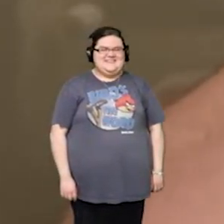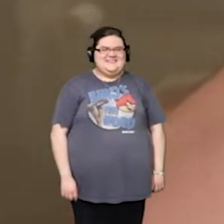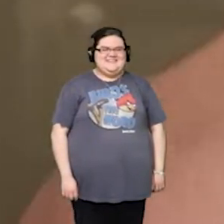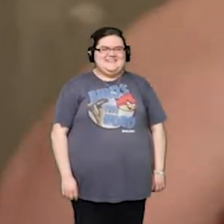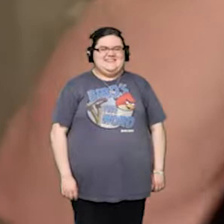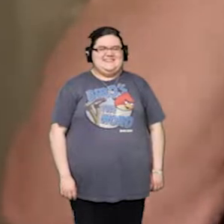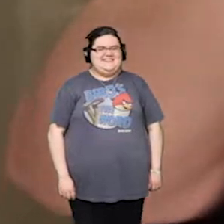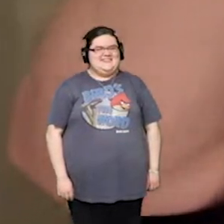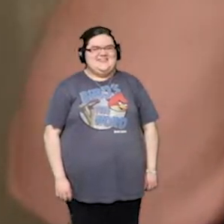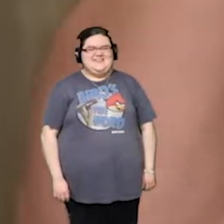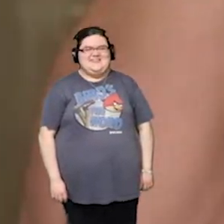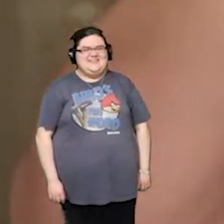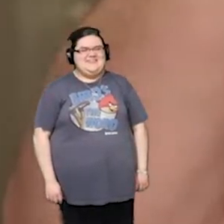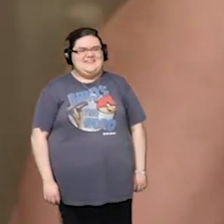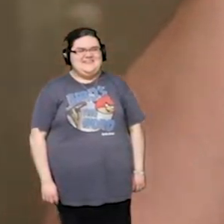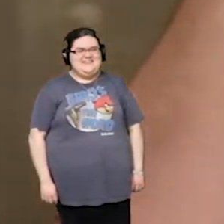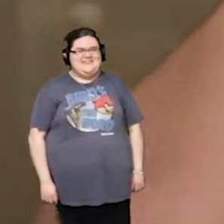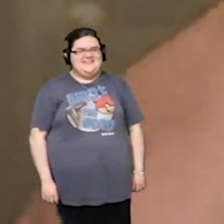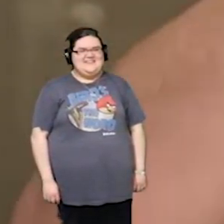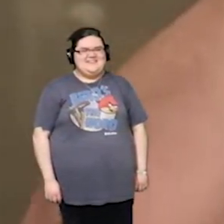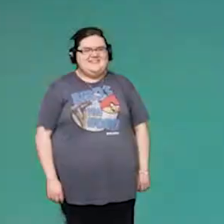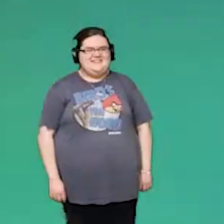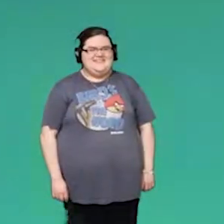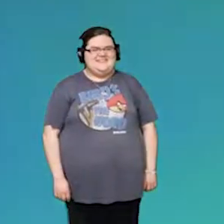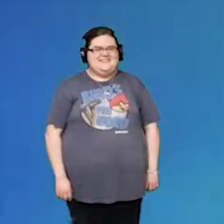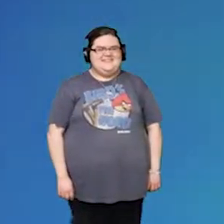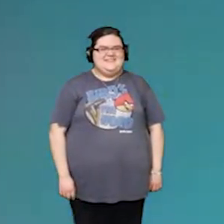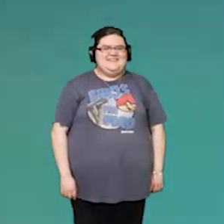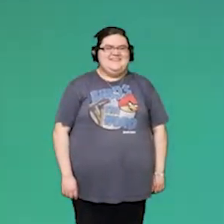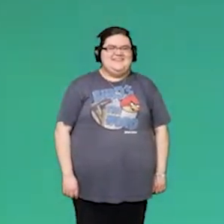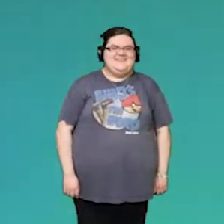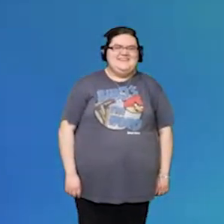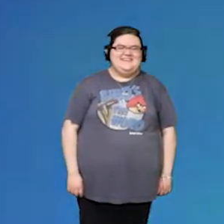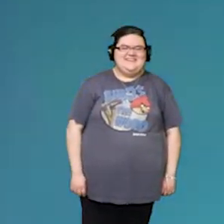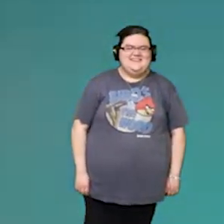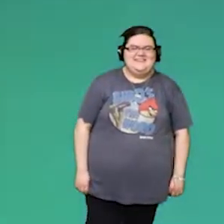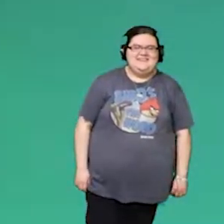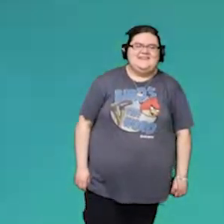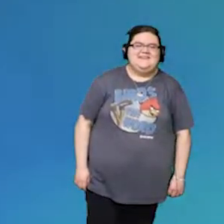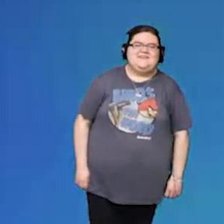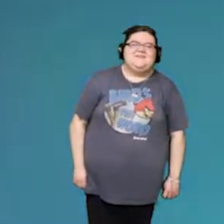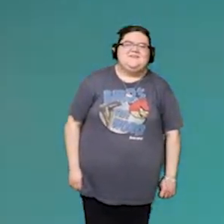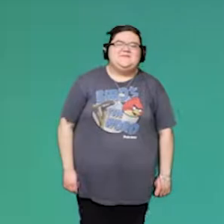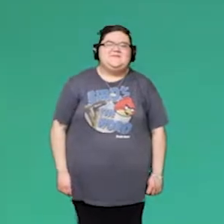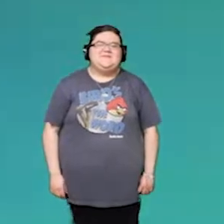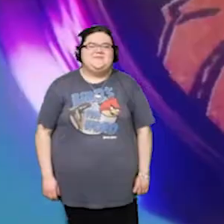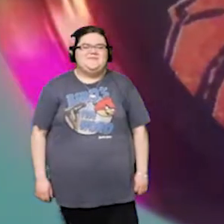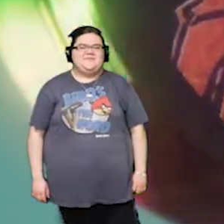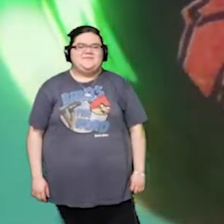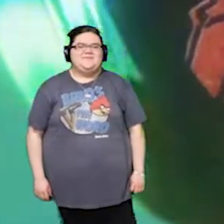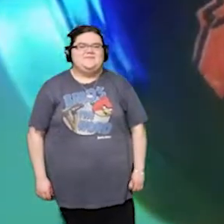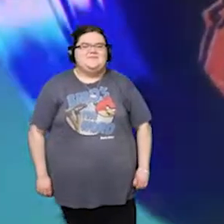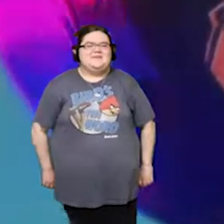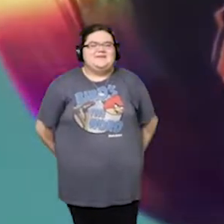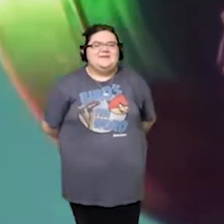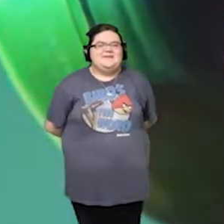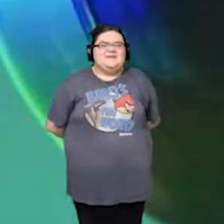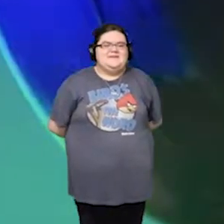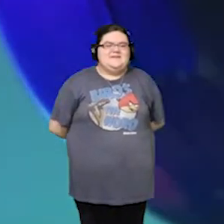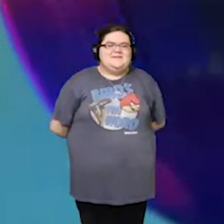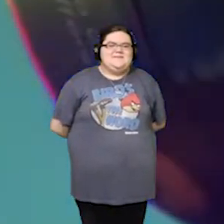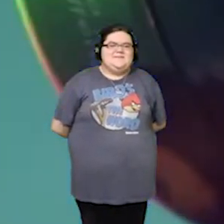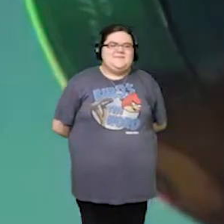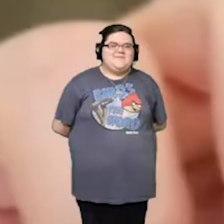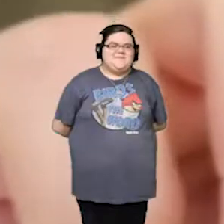volume and decent hold. It contains hair health ingredients to protect your hair from damage caused by blow drying and flat irons. I then use a